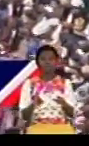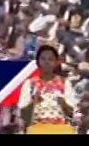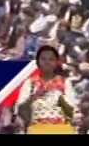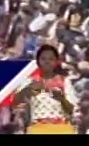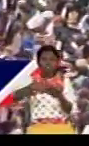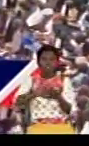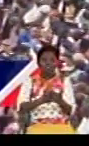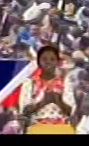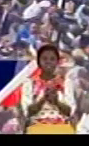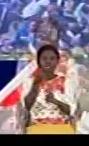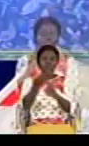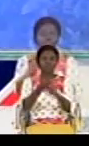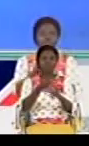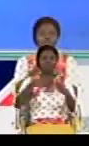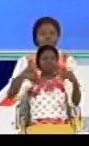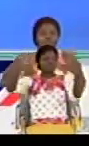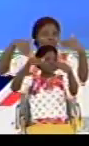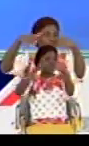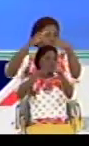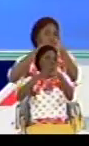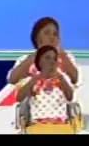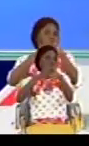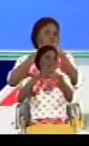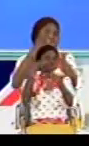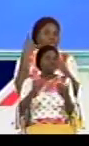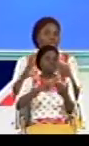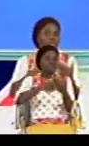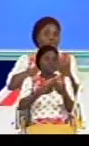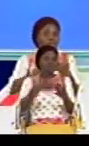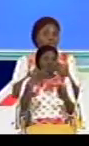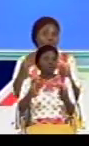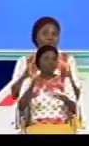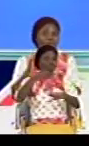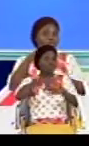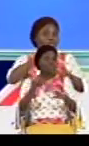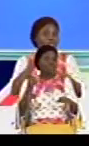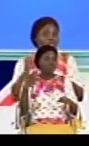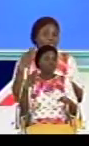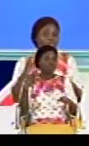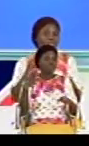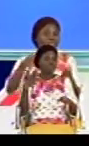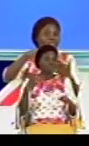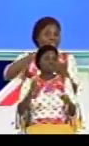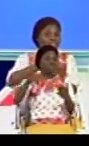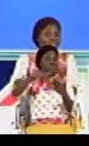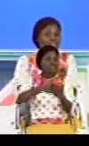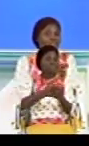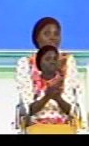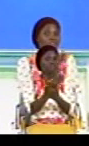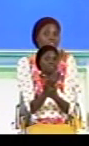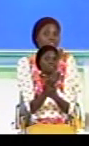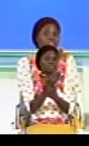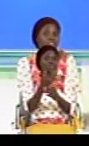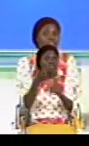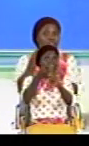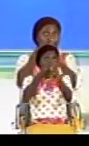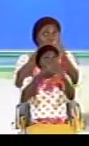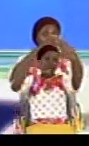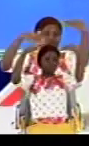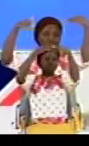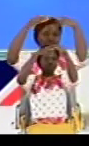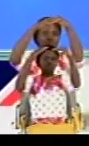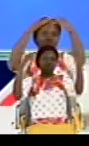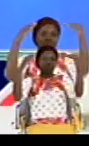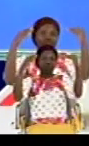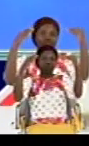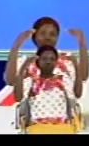The beginning of times of refreshing from heaven. Number two,